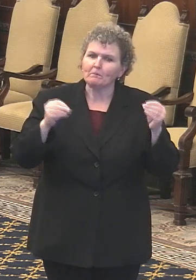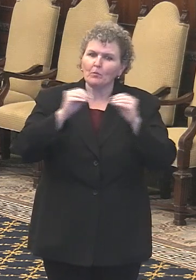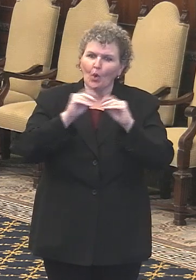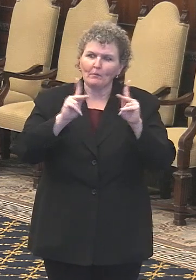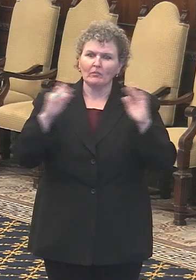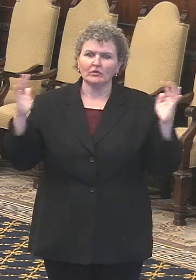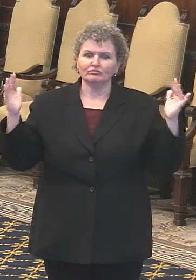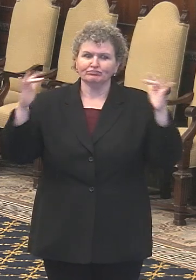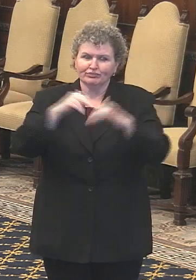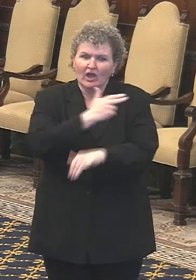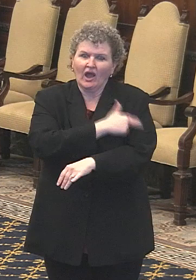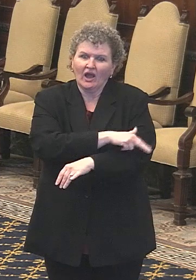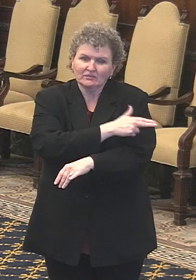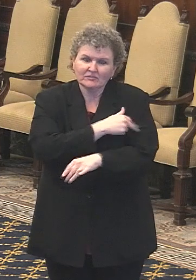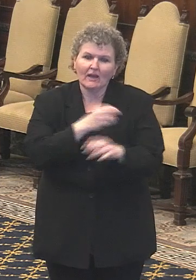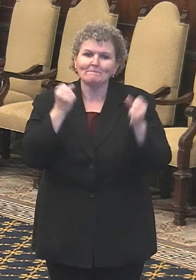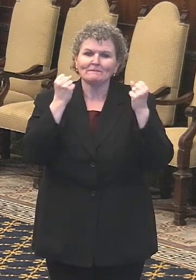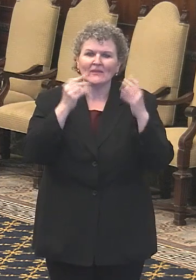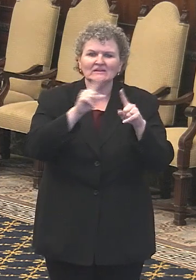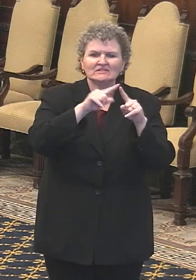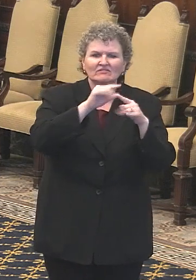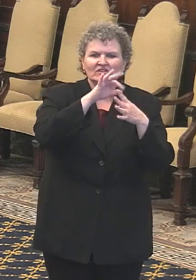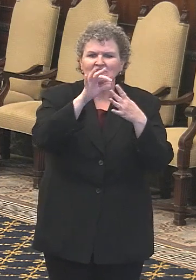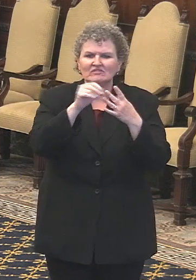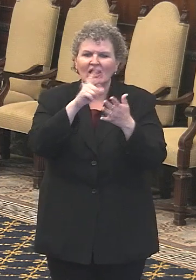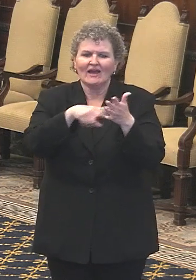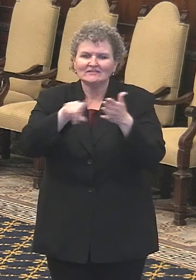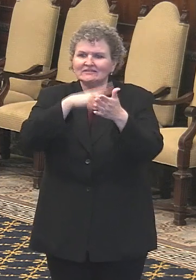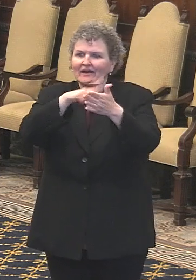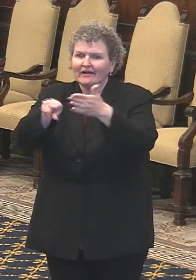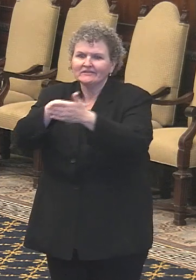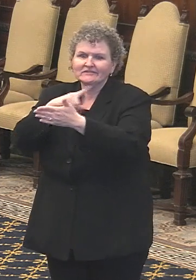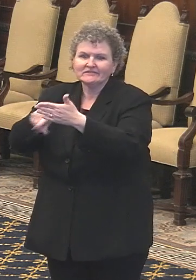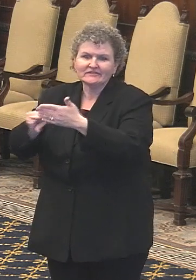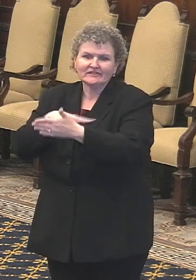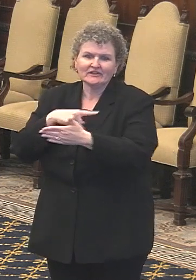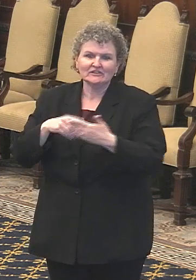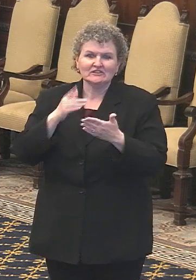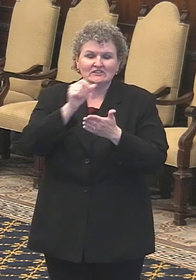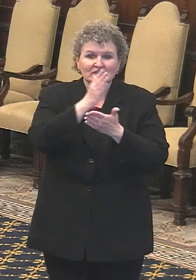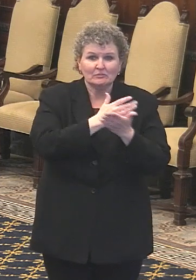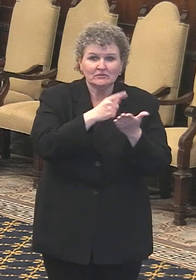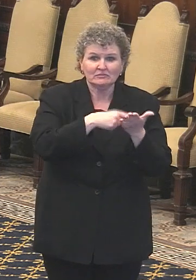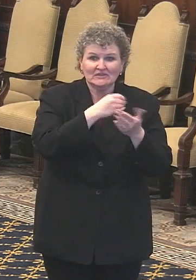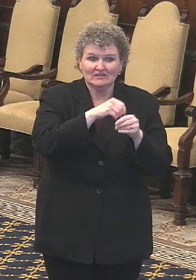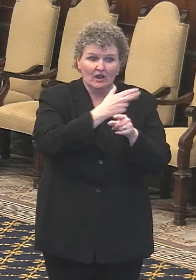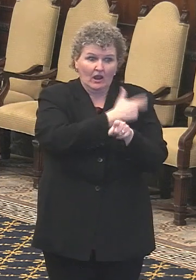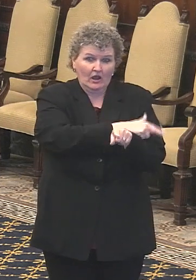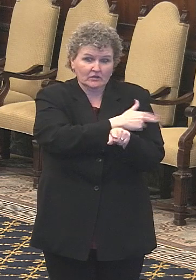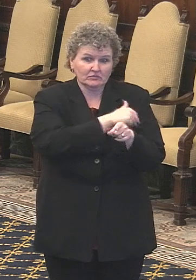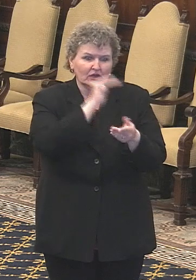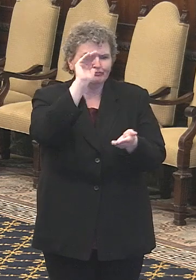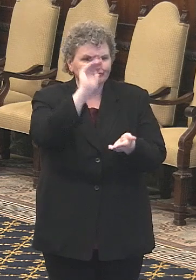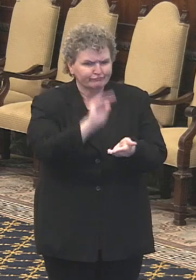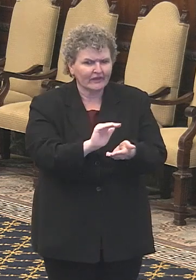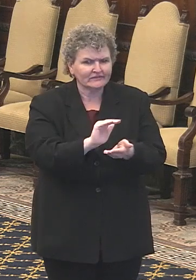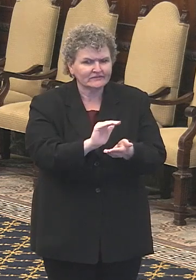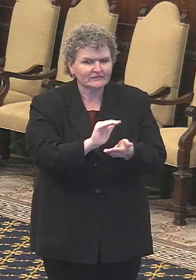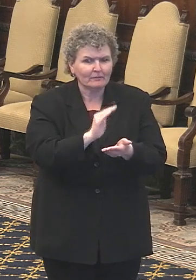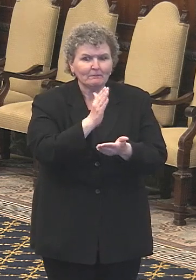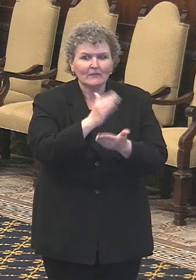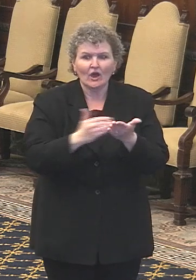period of time there where the number of patients in the hospital was far lower than usual, which means they got a lot less revenue than they ordinarily get. So I suspect